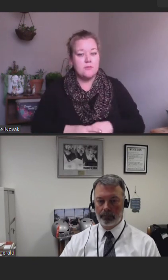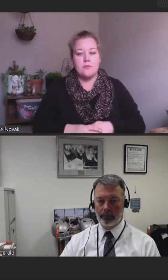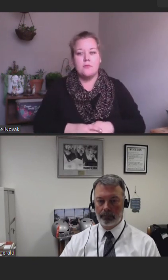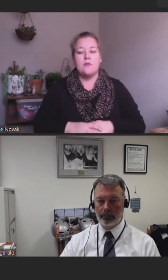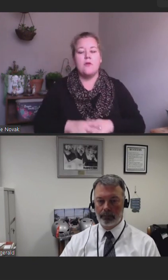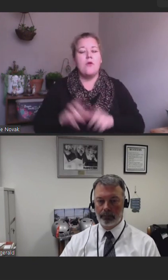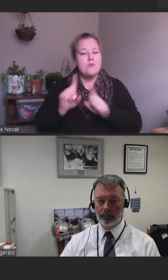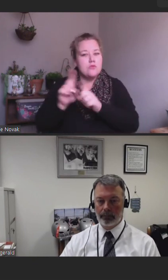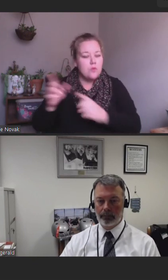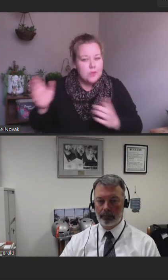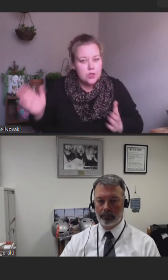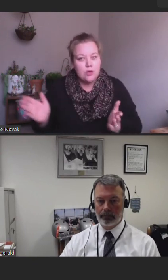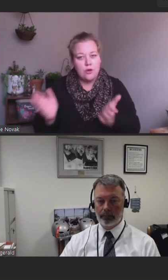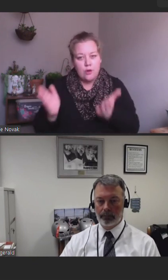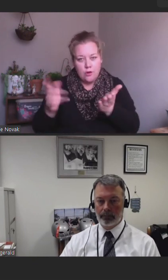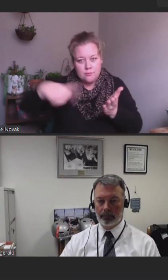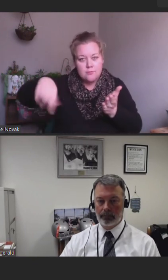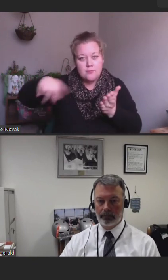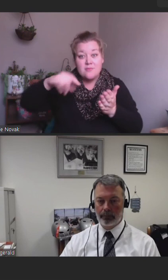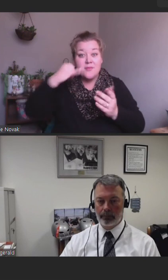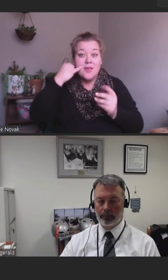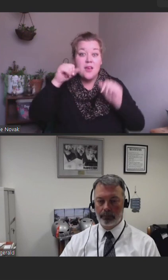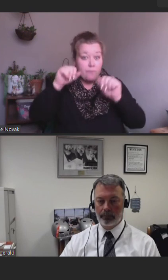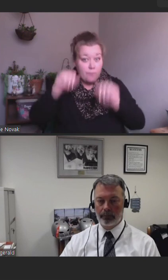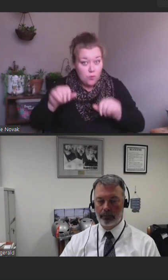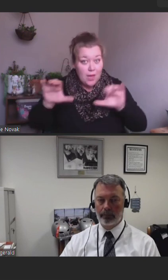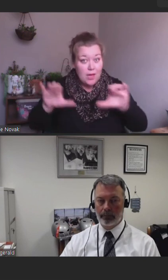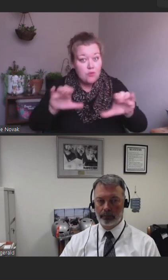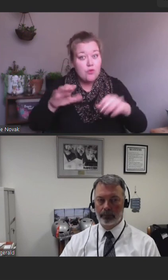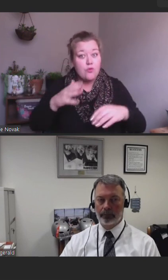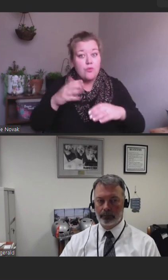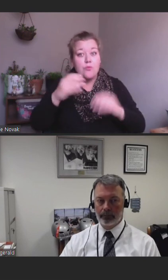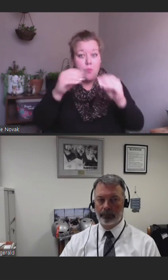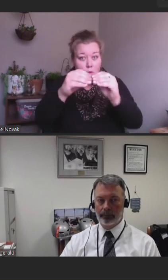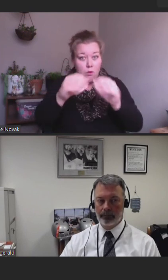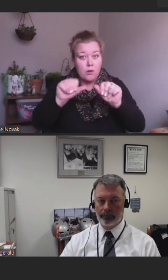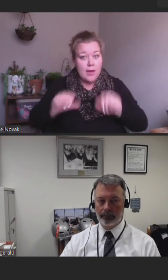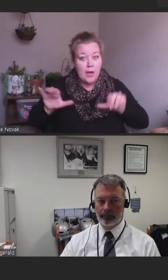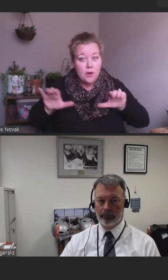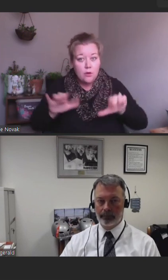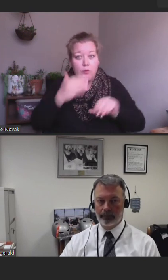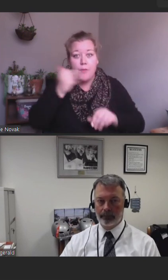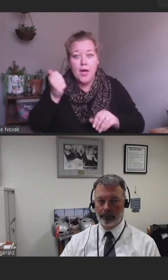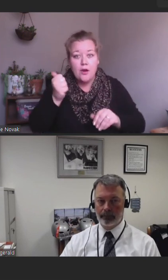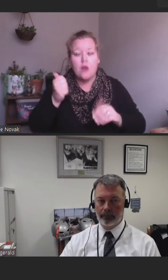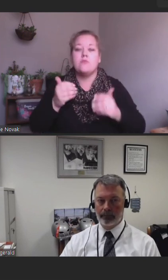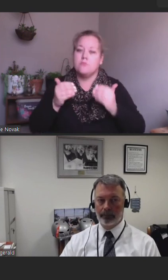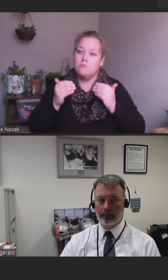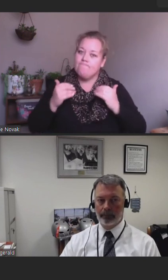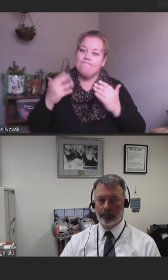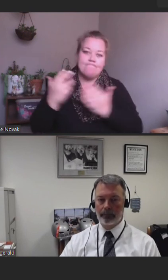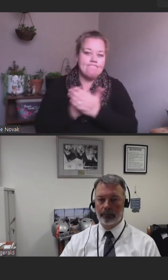encourage those that can do more, do better for our community. There is no better time